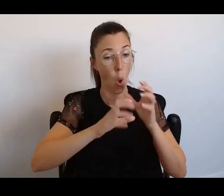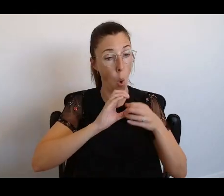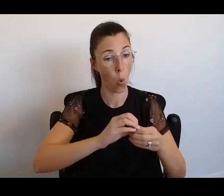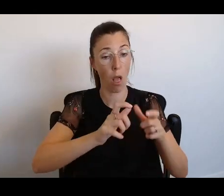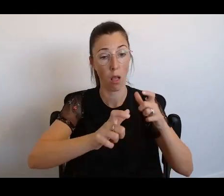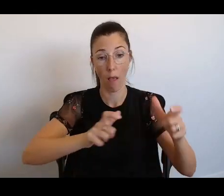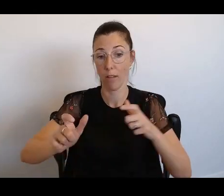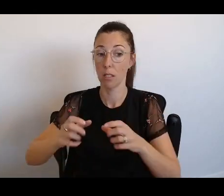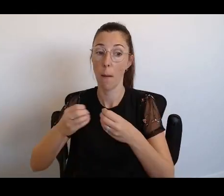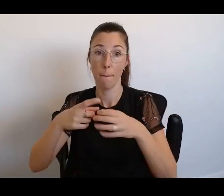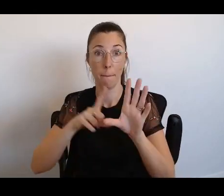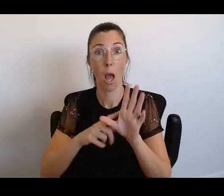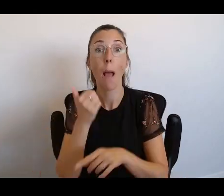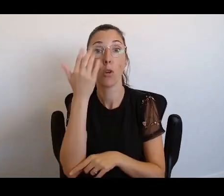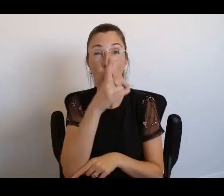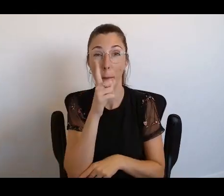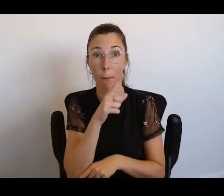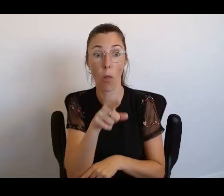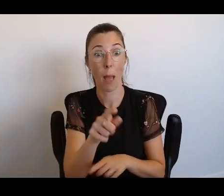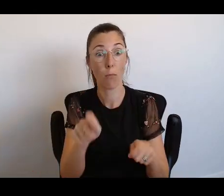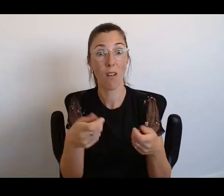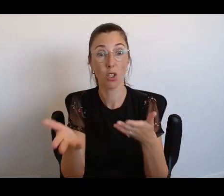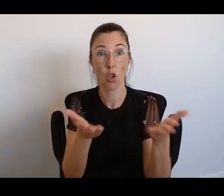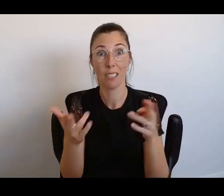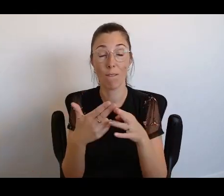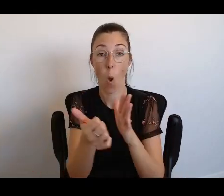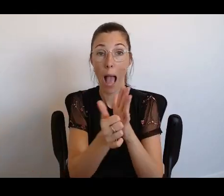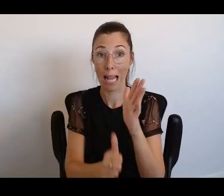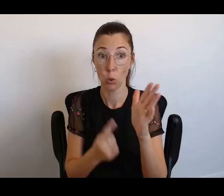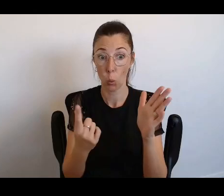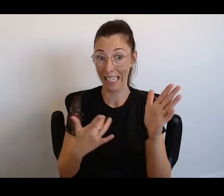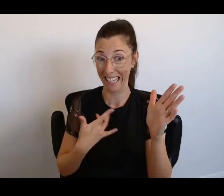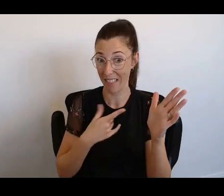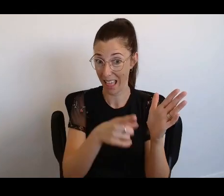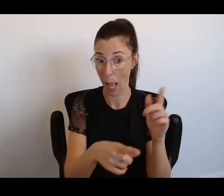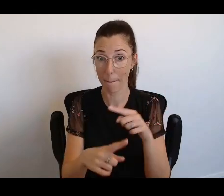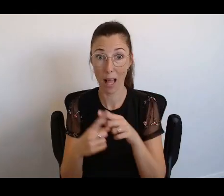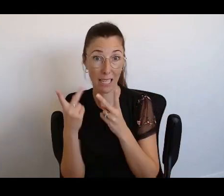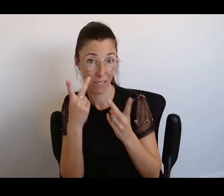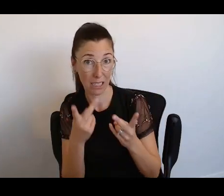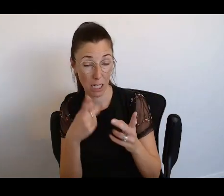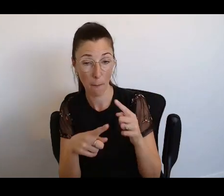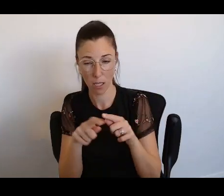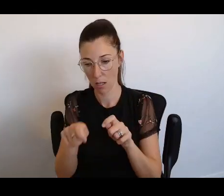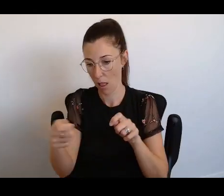to artists living in and visiting Warrakoona, as well as the neighbouring communities of Warnum and